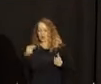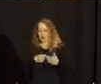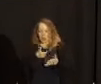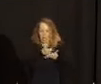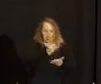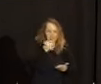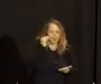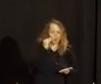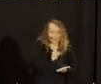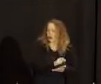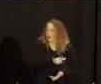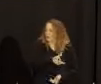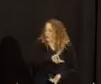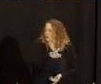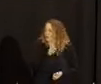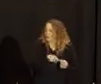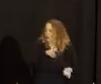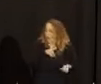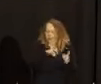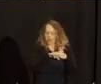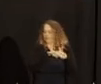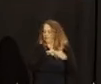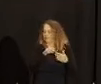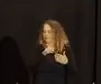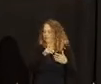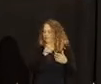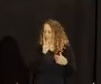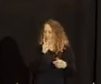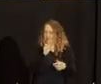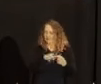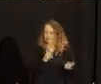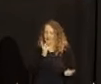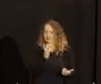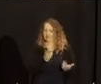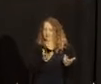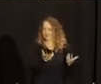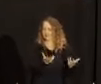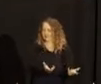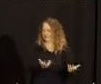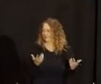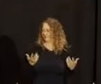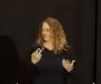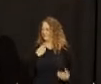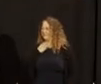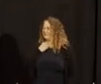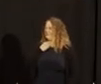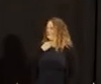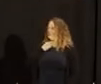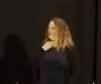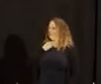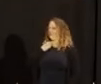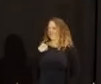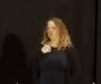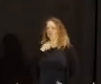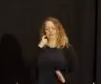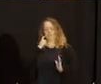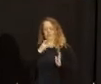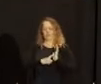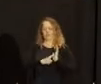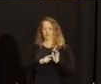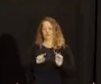her homework, he couldn't. And I think this recognition